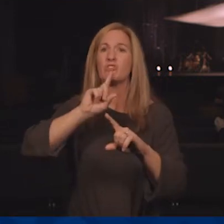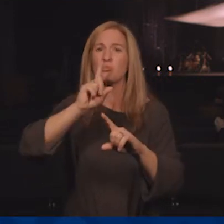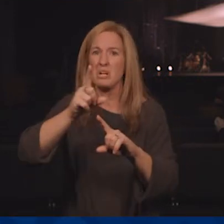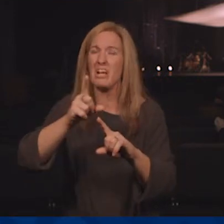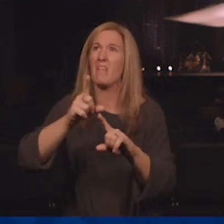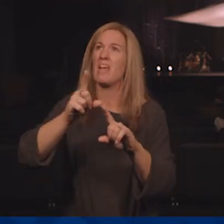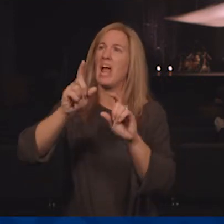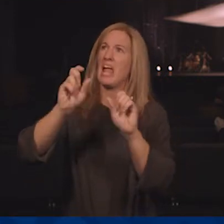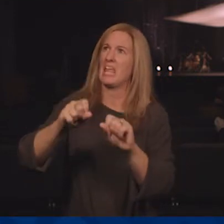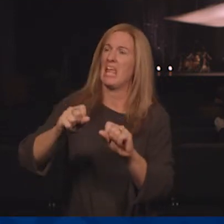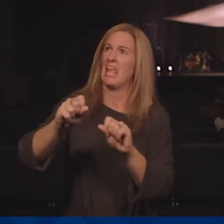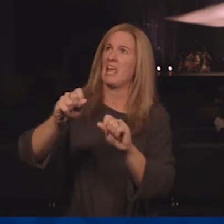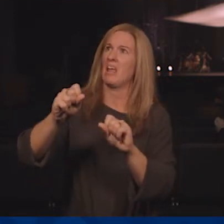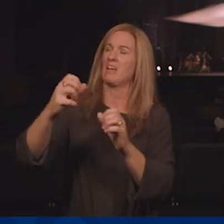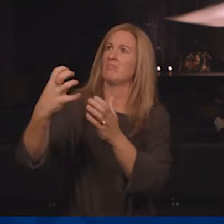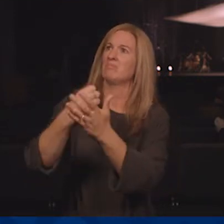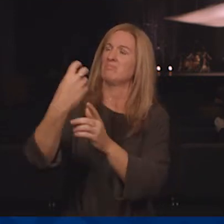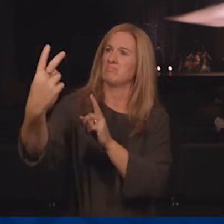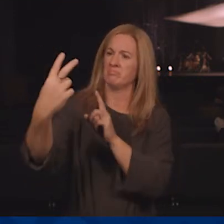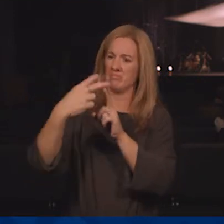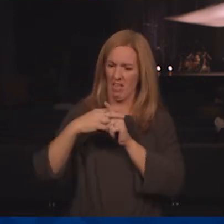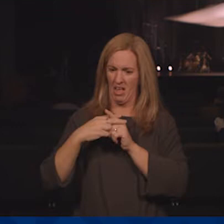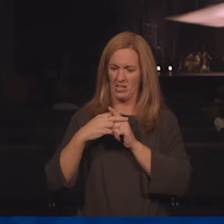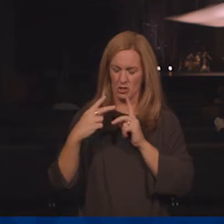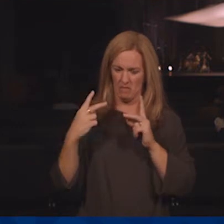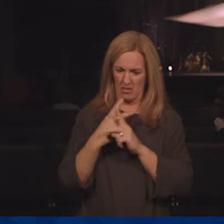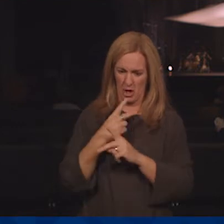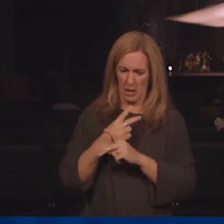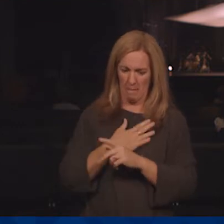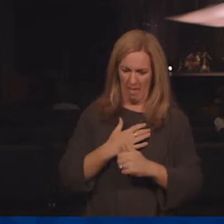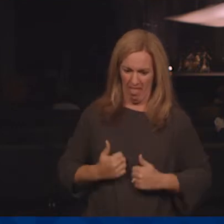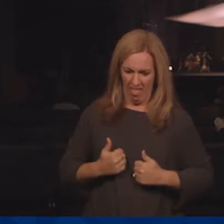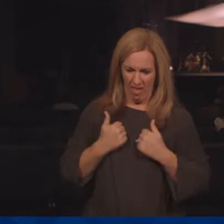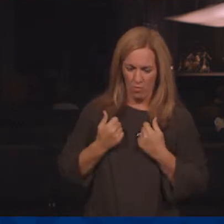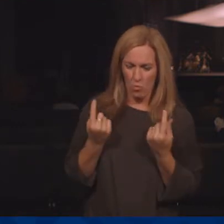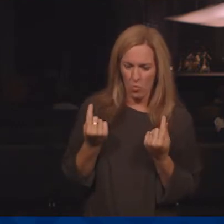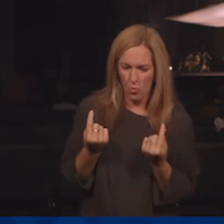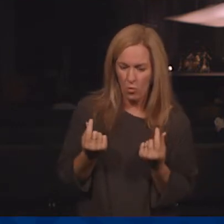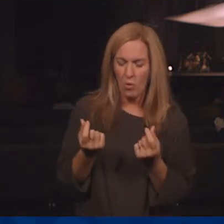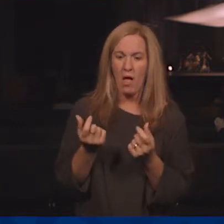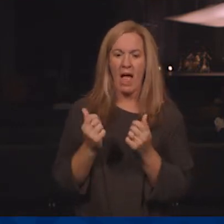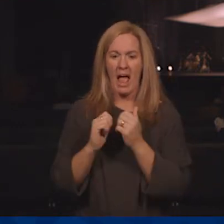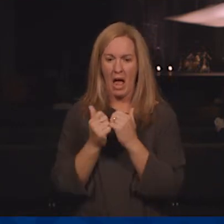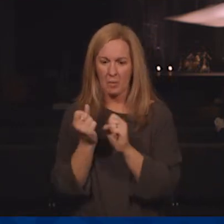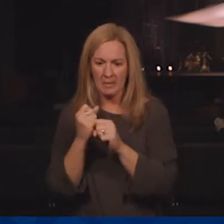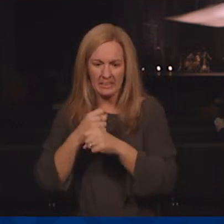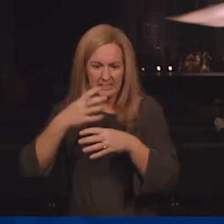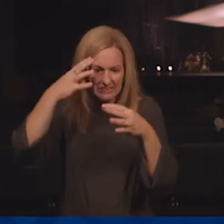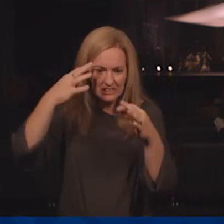my life, make decisions, figure out who I am?